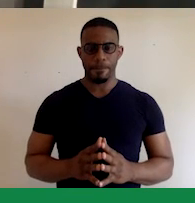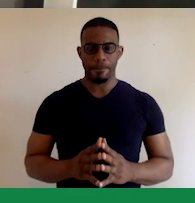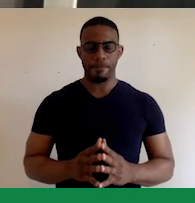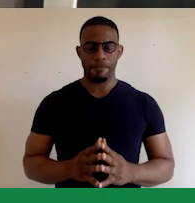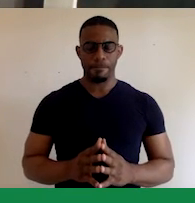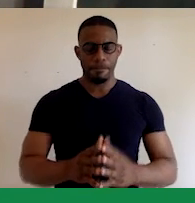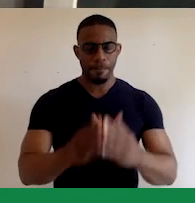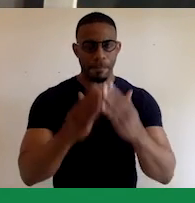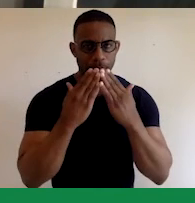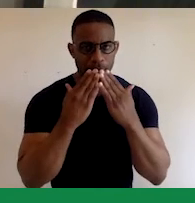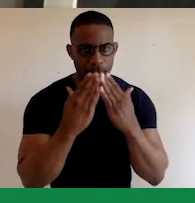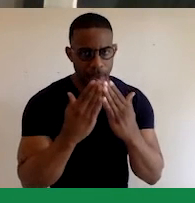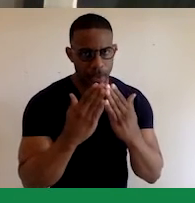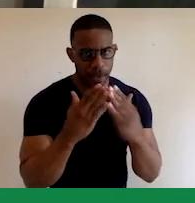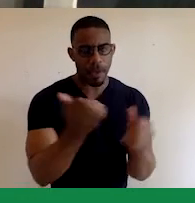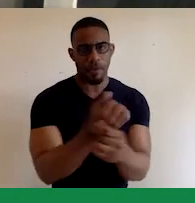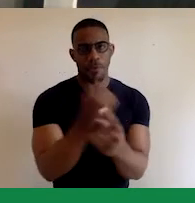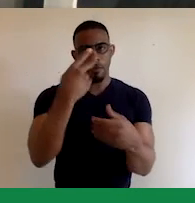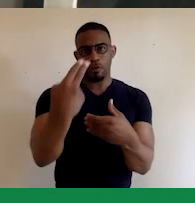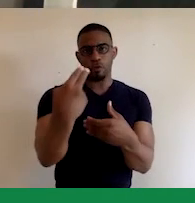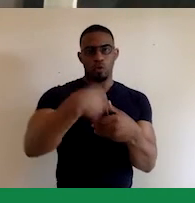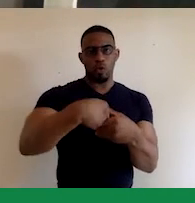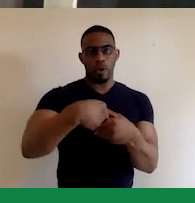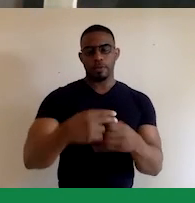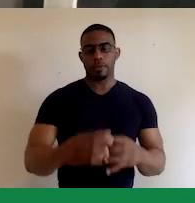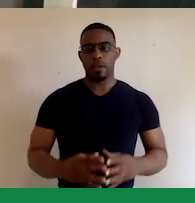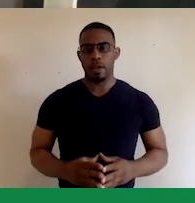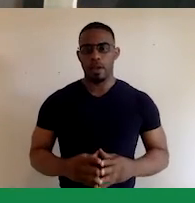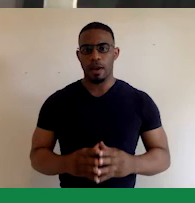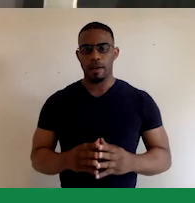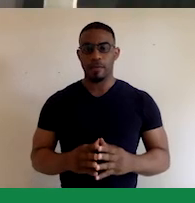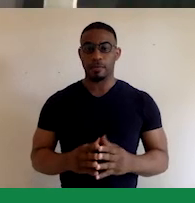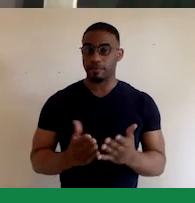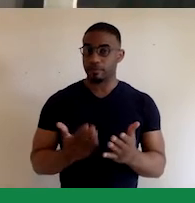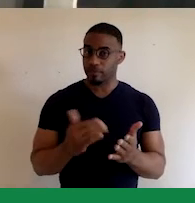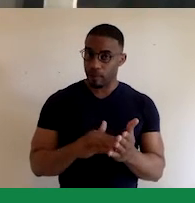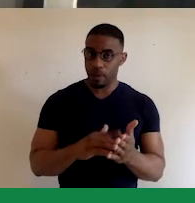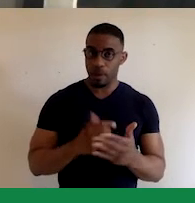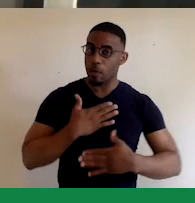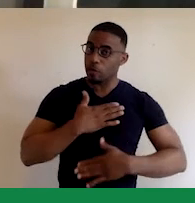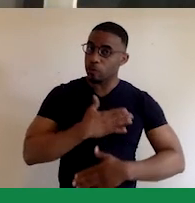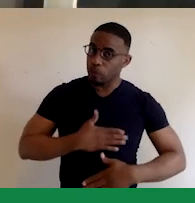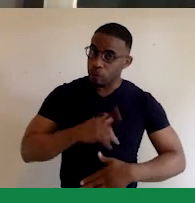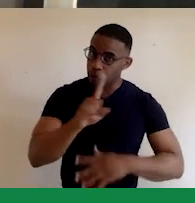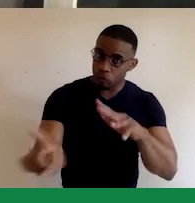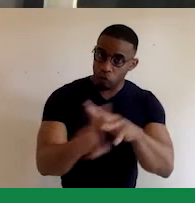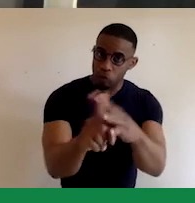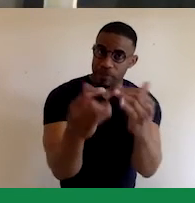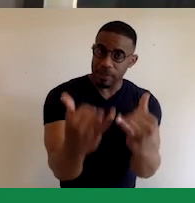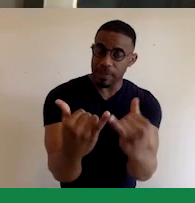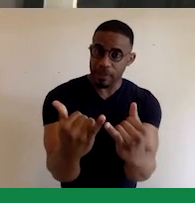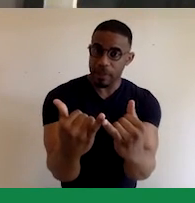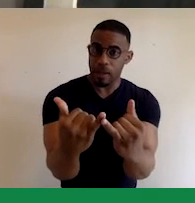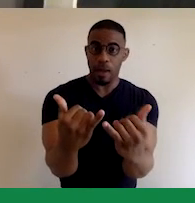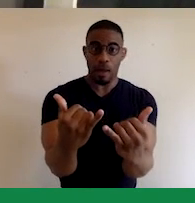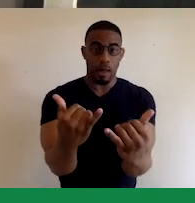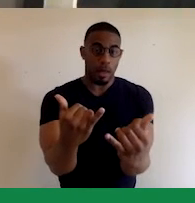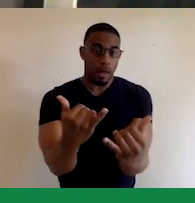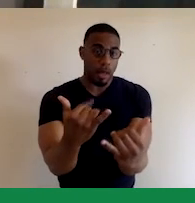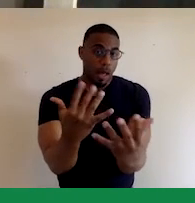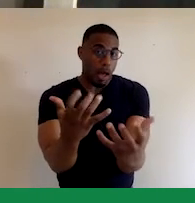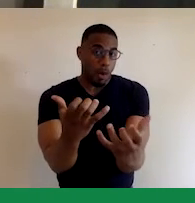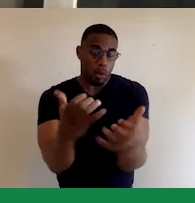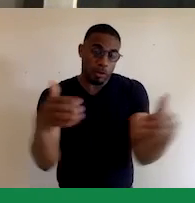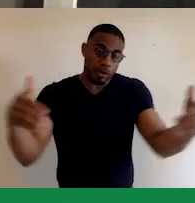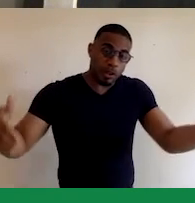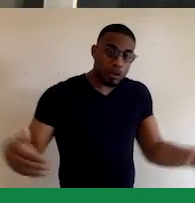Thank you again, everyone, for joining. Again, we appreciate you showing up today. I would now like